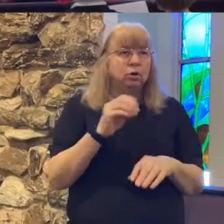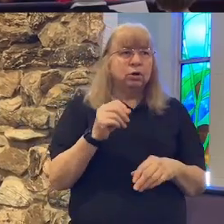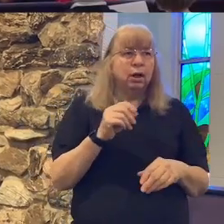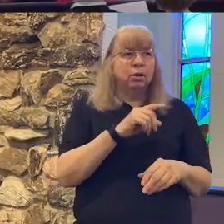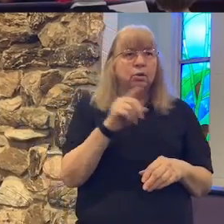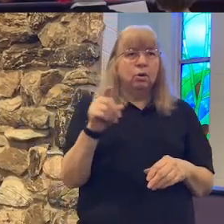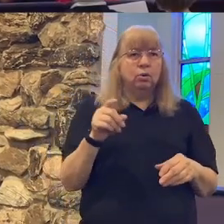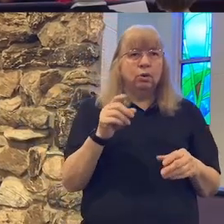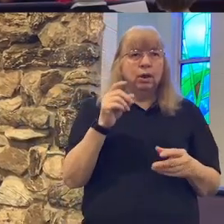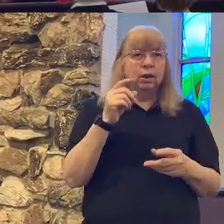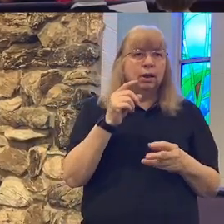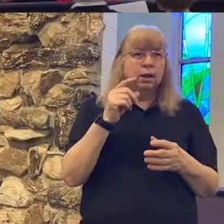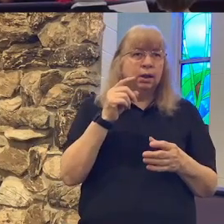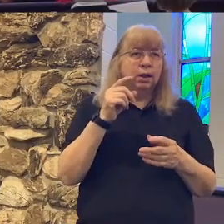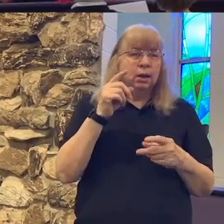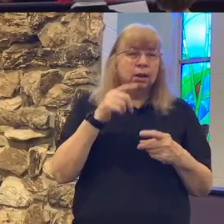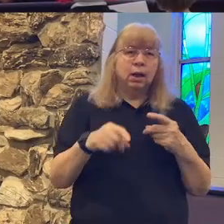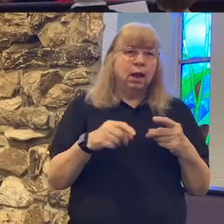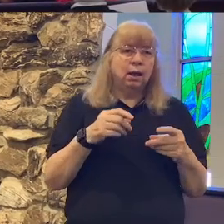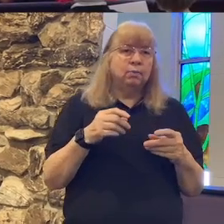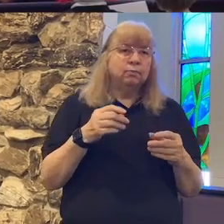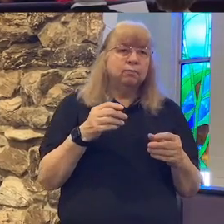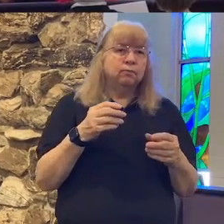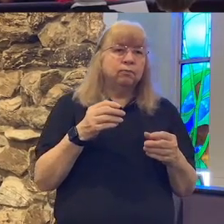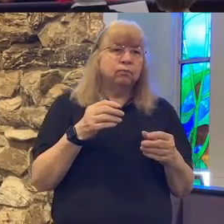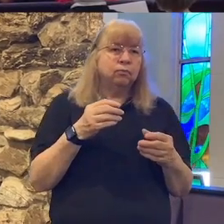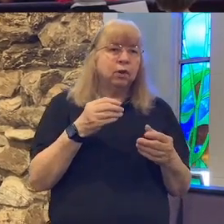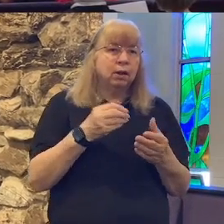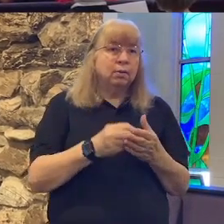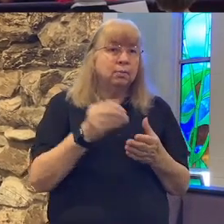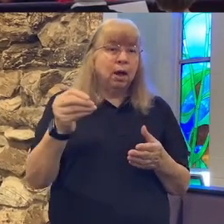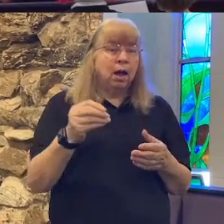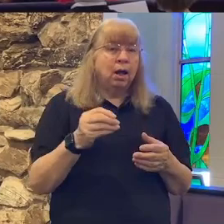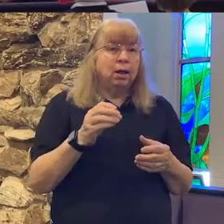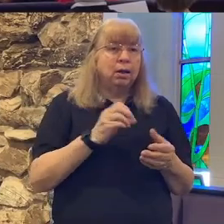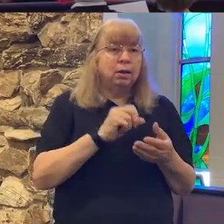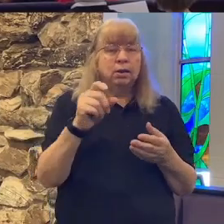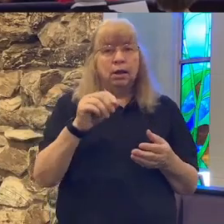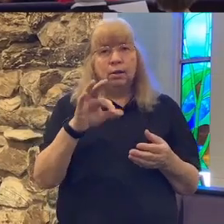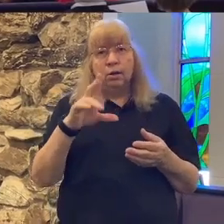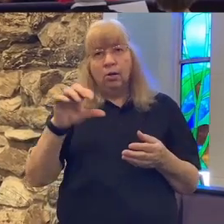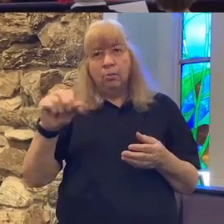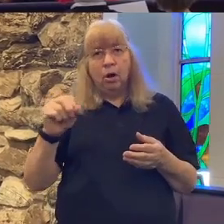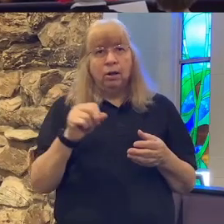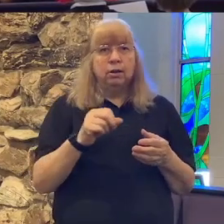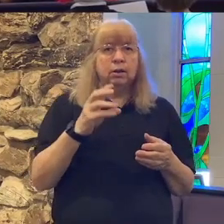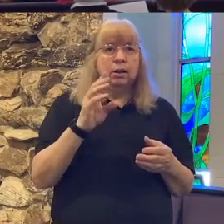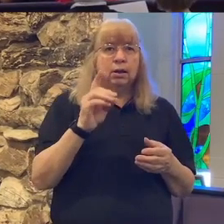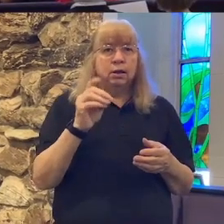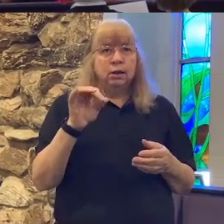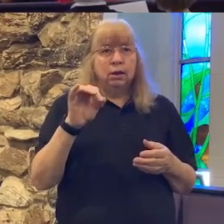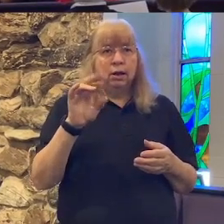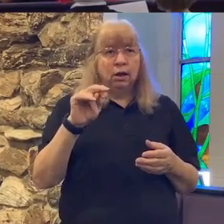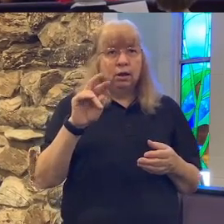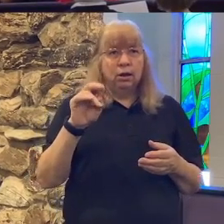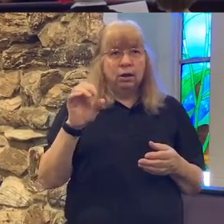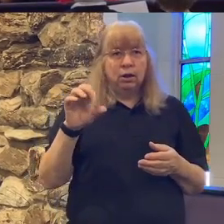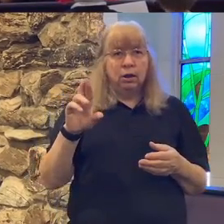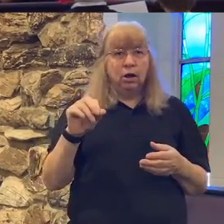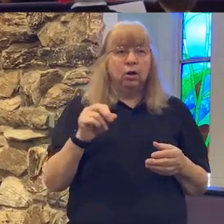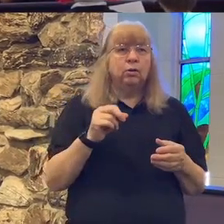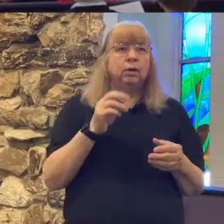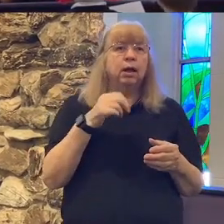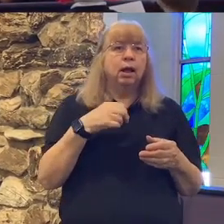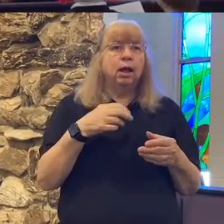St. Mark's chicken dinner. So, hook me up or hit me up or Steve Laughlin if you would like to sponsor a rack. Thank you. Think